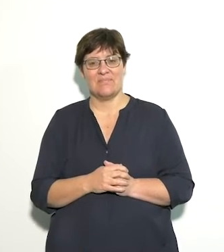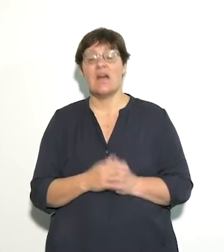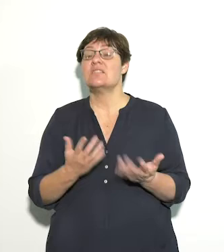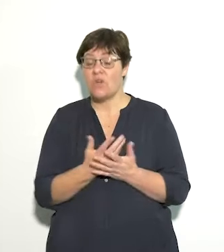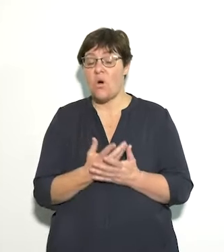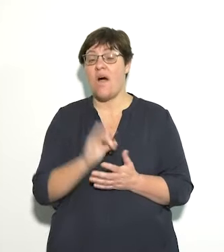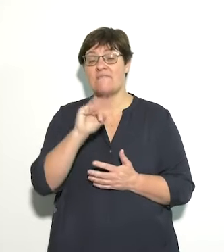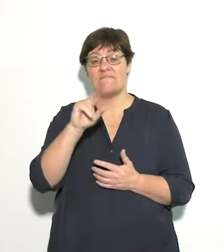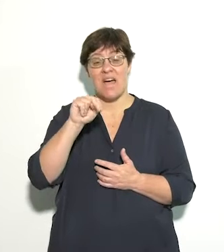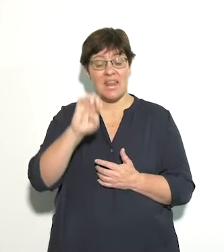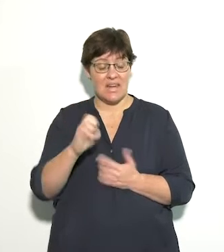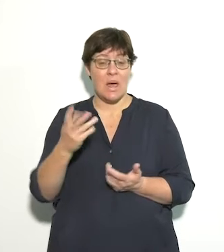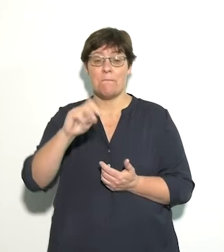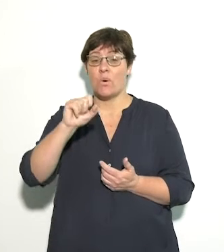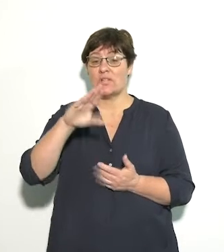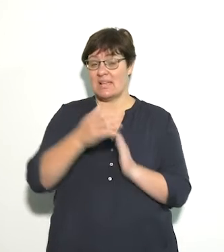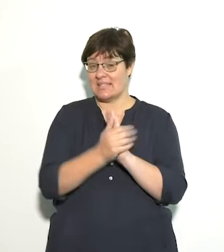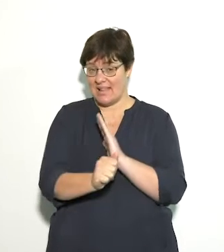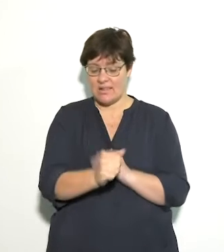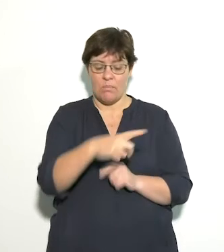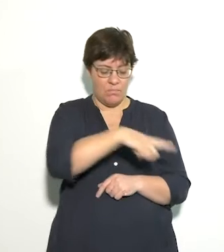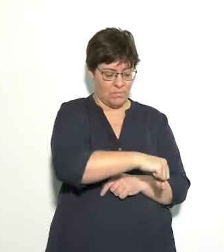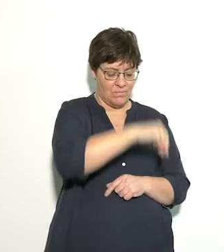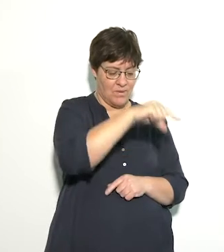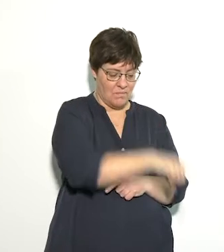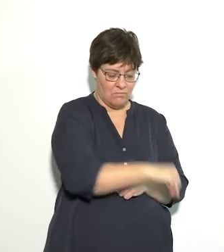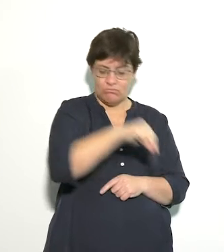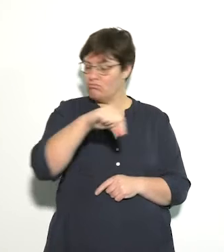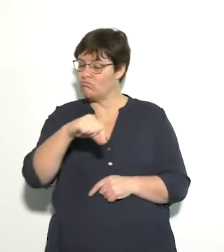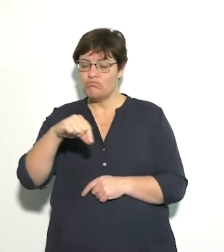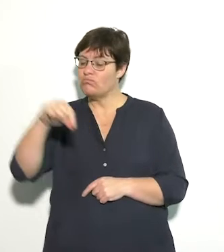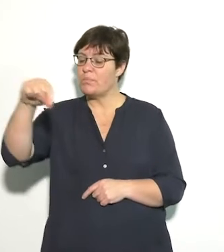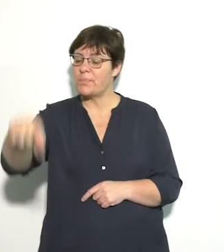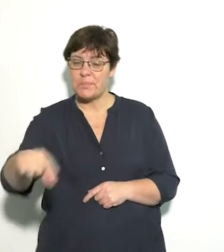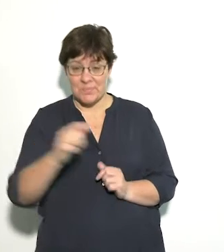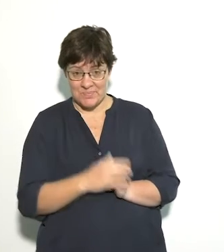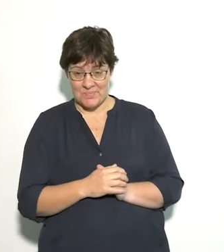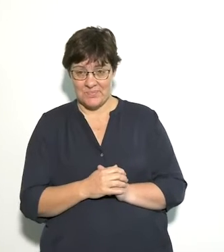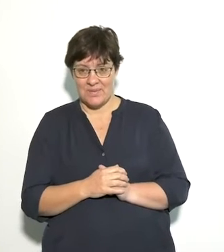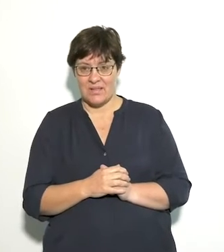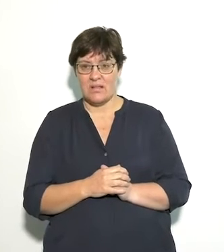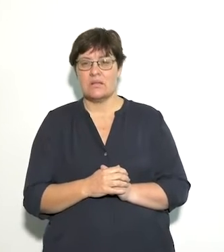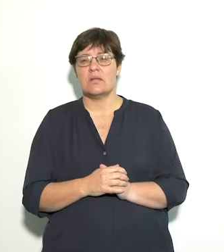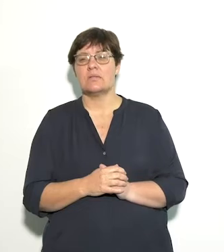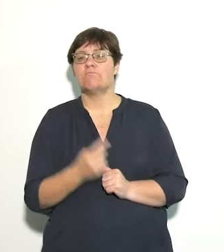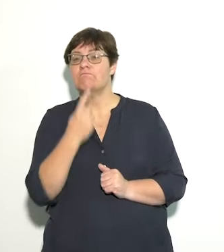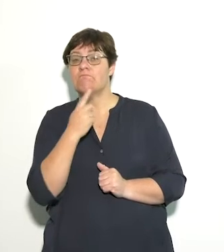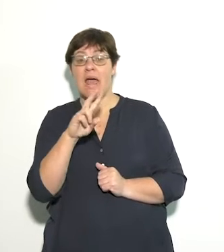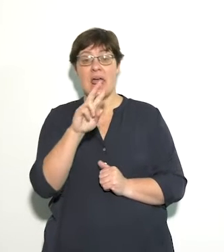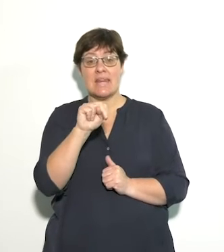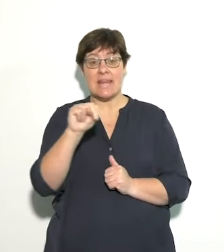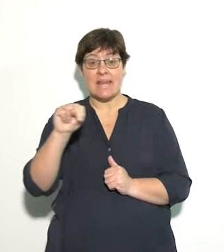for fine motor skills, using your fine motor skills in conjunction with your letters. Here we go, and here's another one. And which one